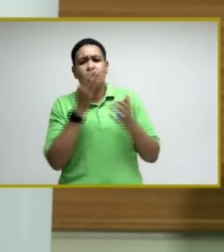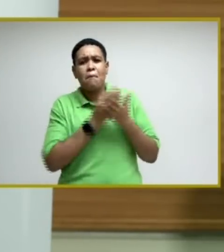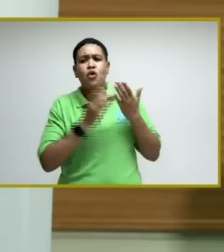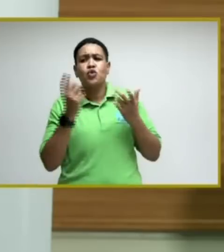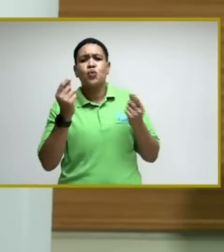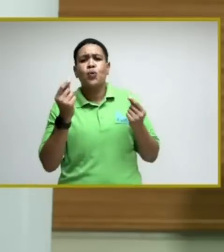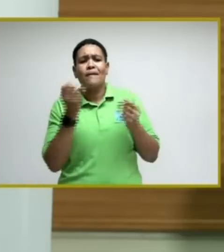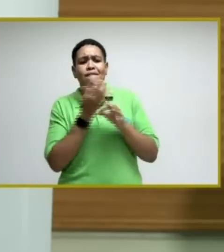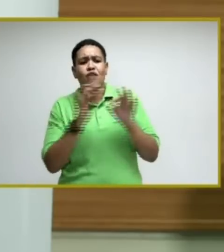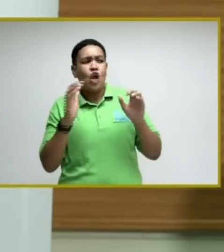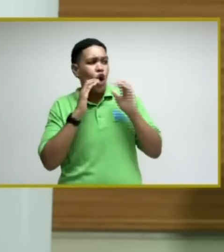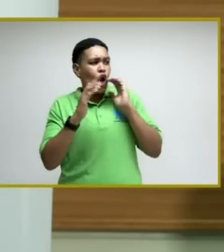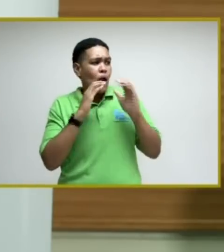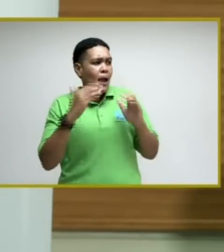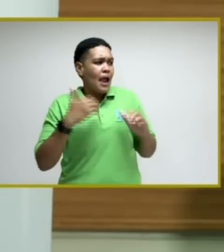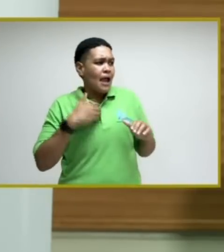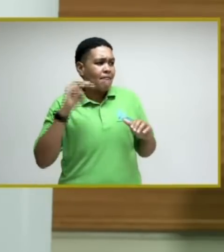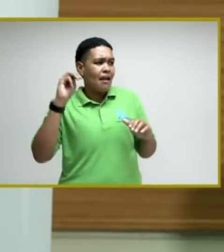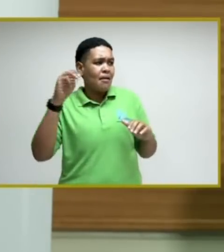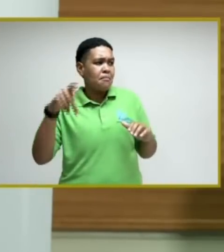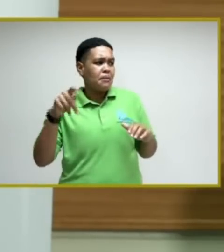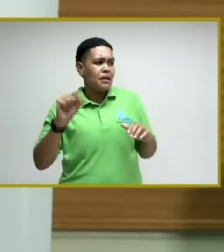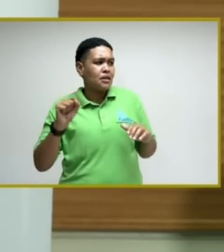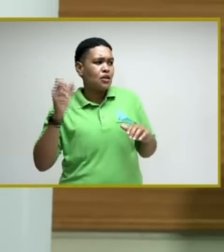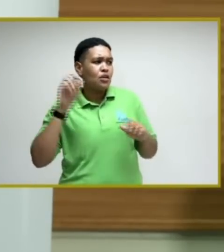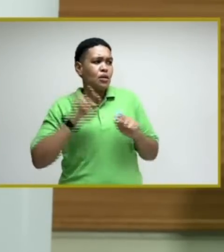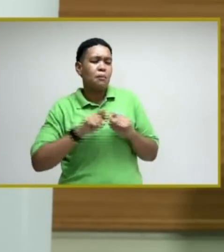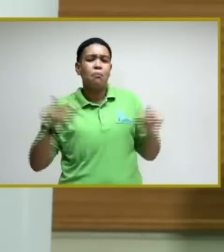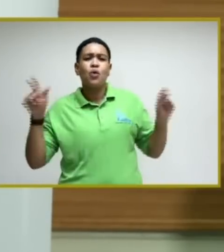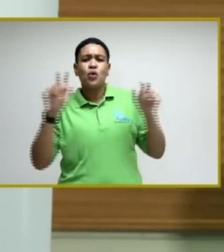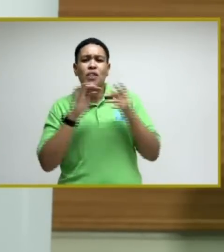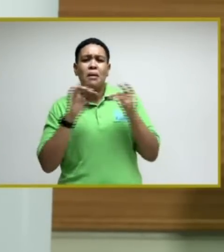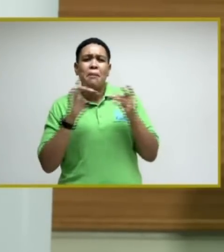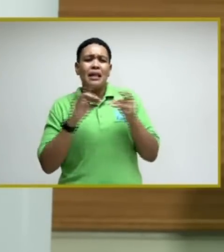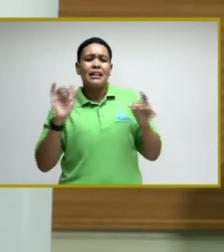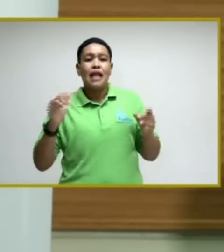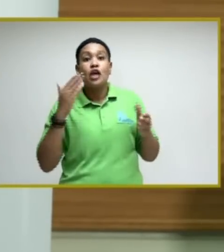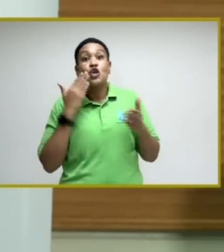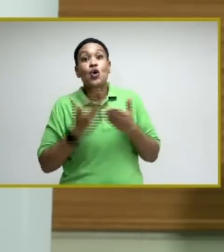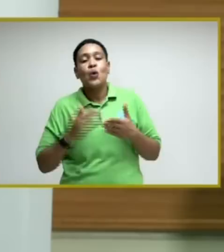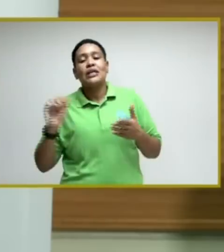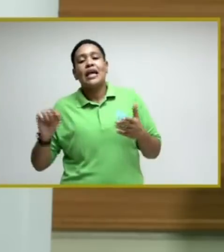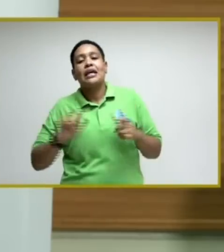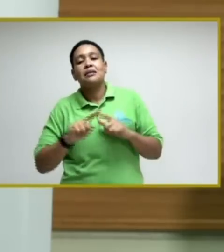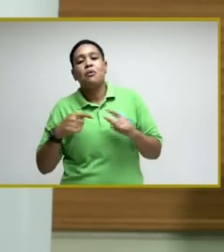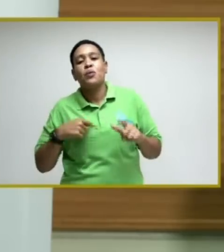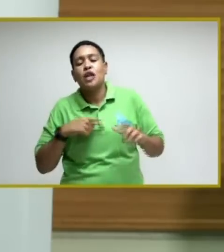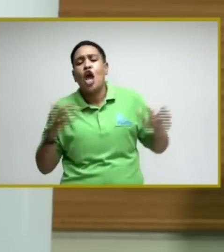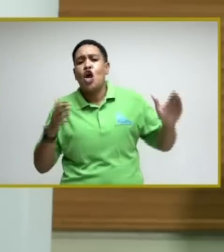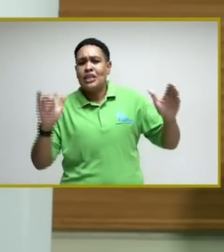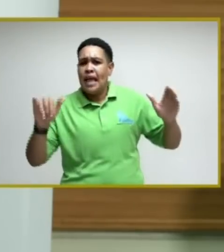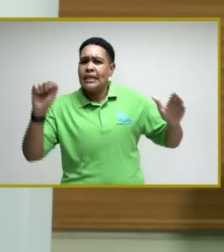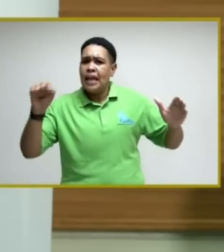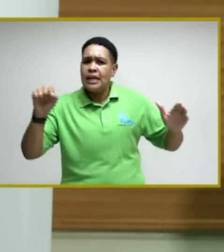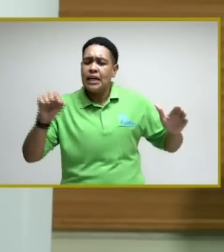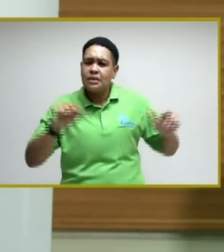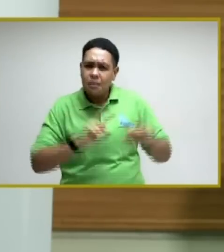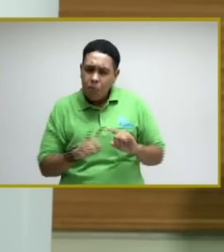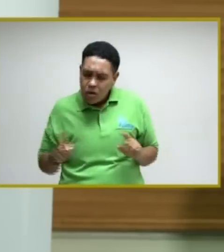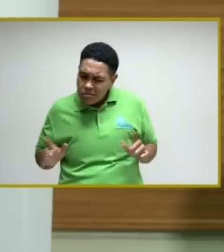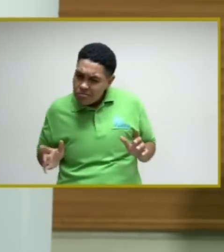and have MPs put out the messaging, I mean, that's all well and good, and we need to encourage that.